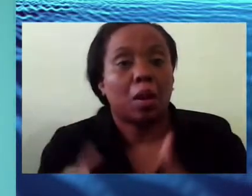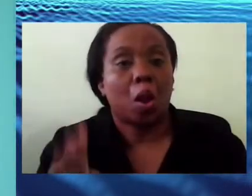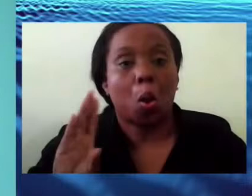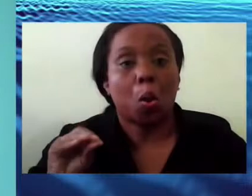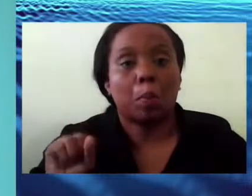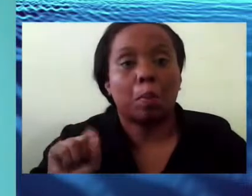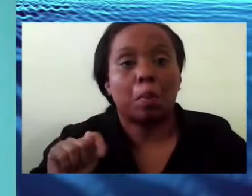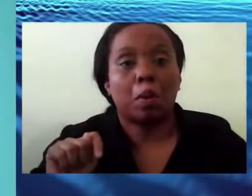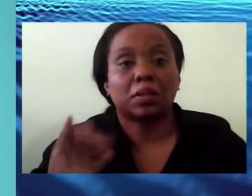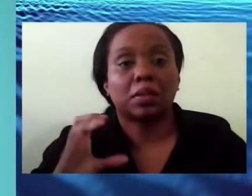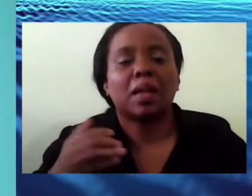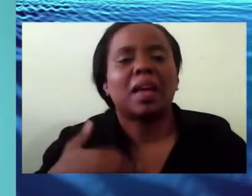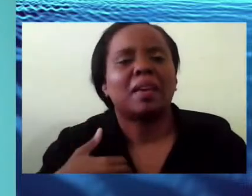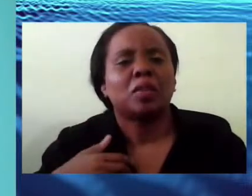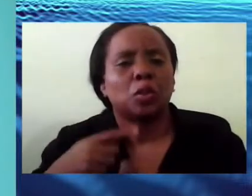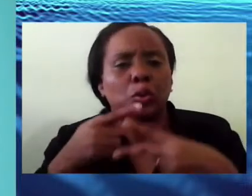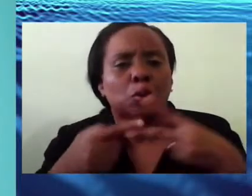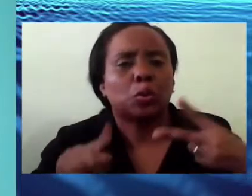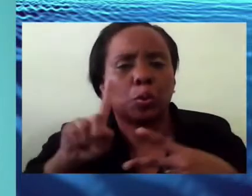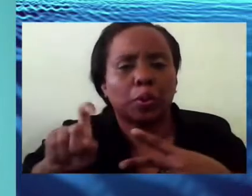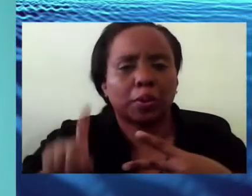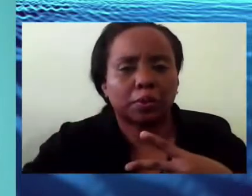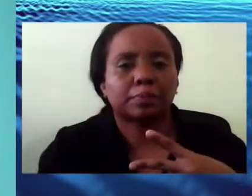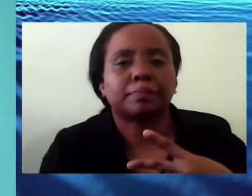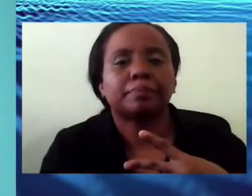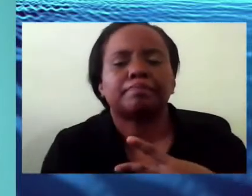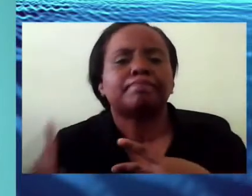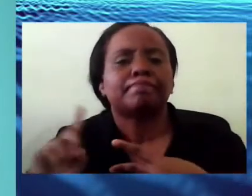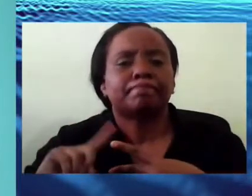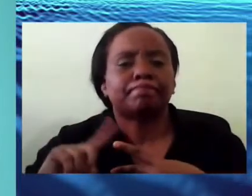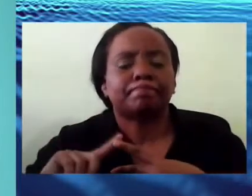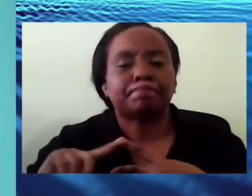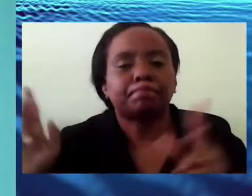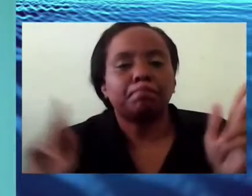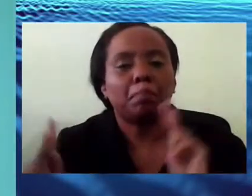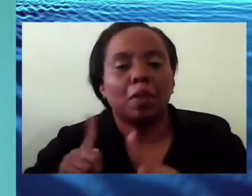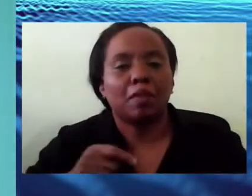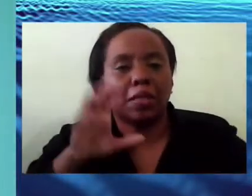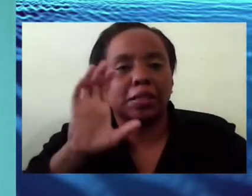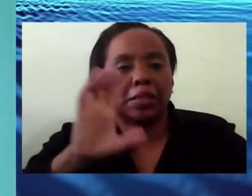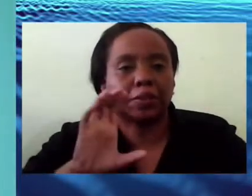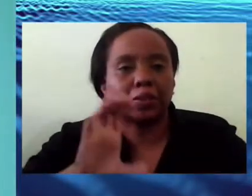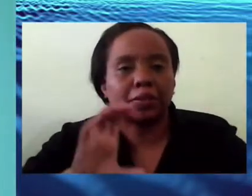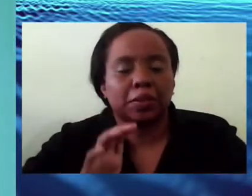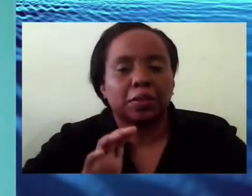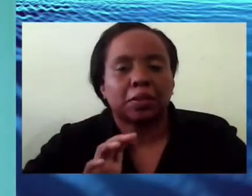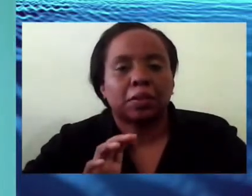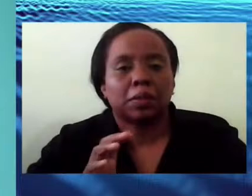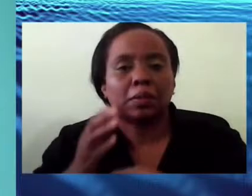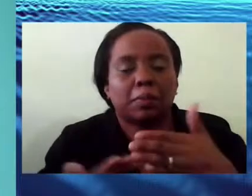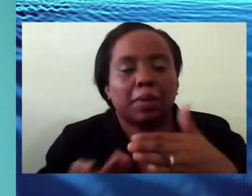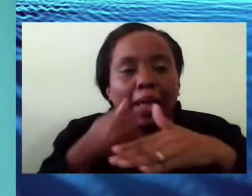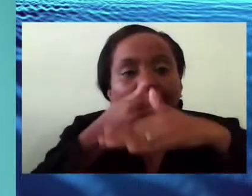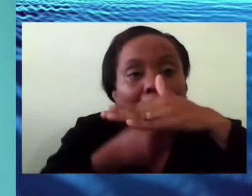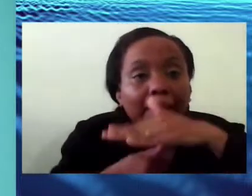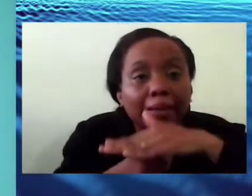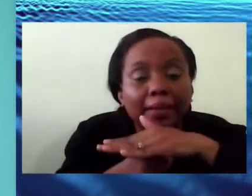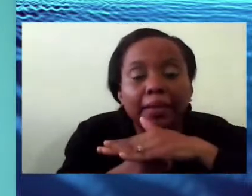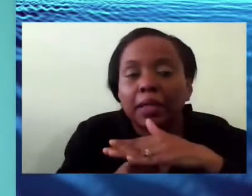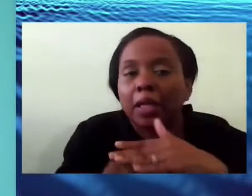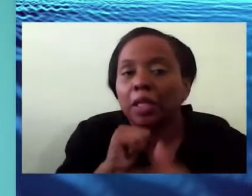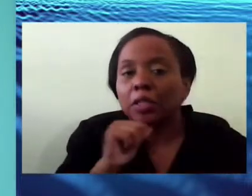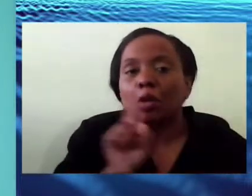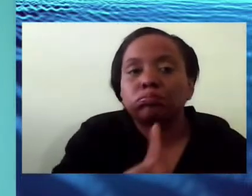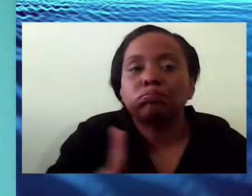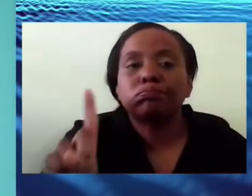With regard to your concerns about members of the church who may possibly be hiding and not presenting for testing,